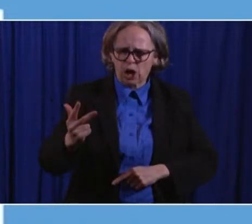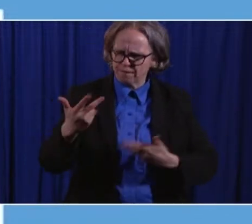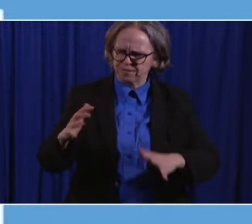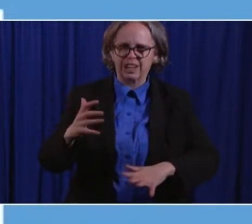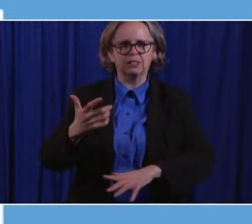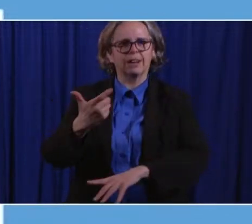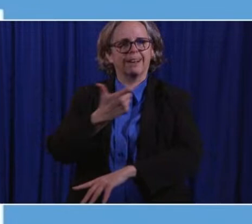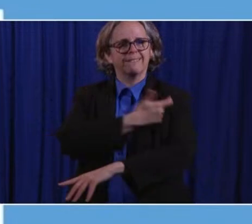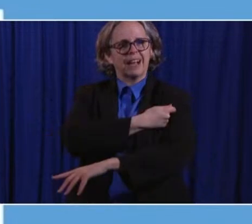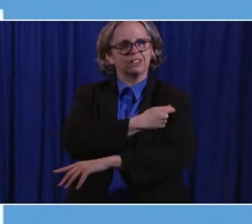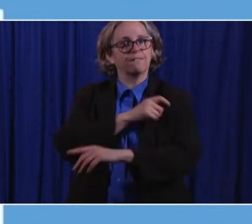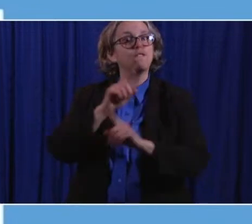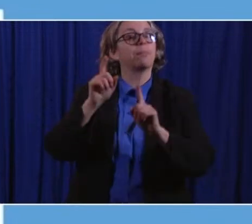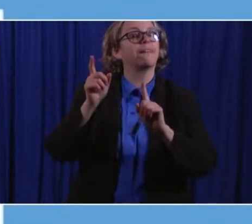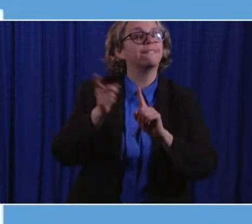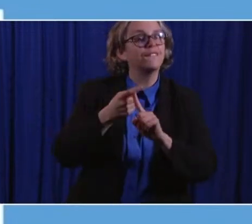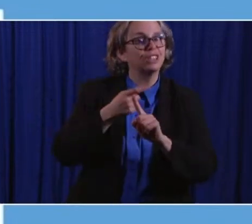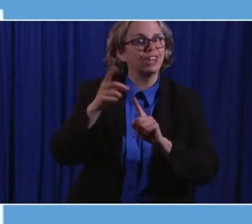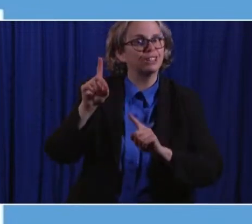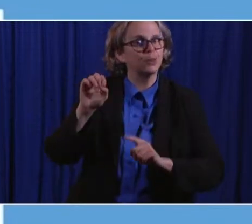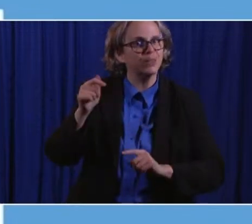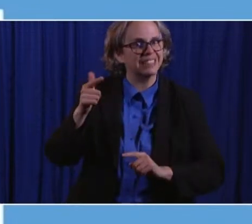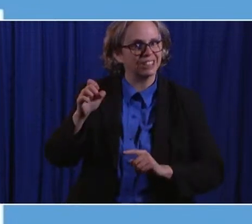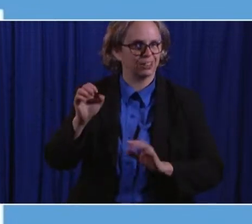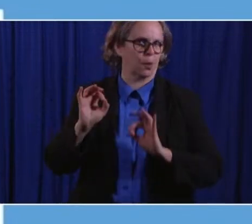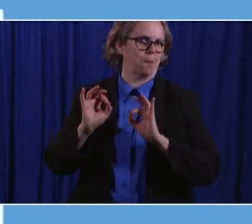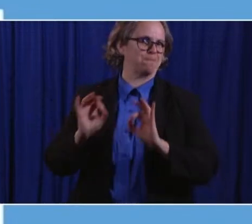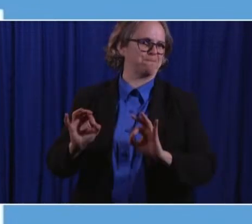all Ohioans, and so we're very happy to hit that